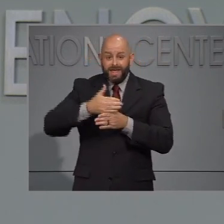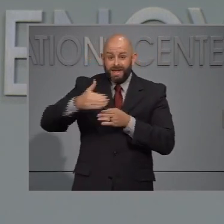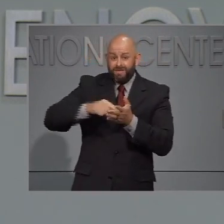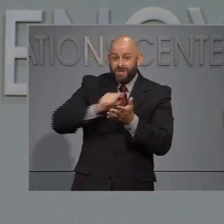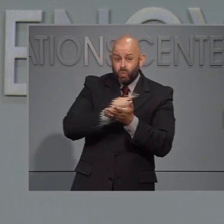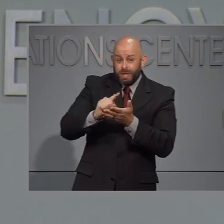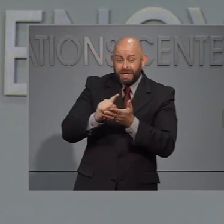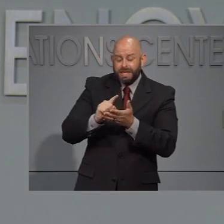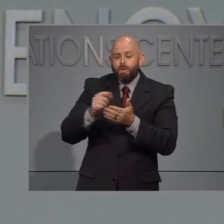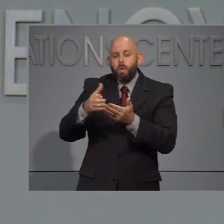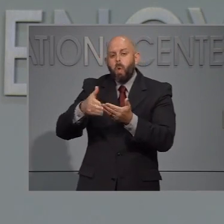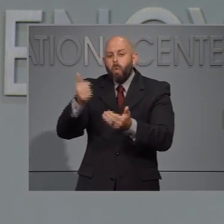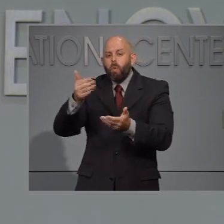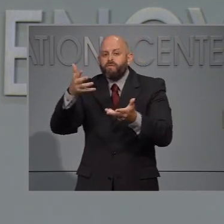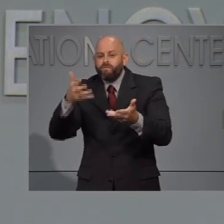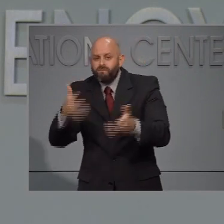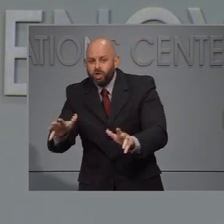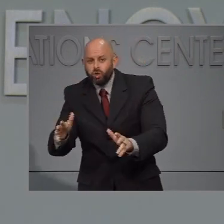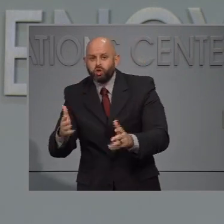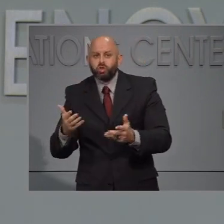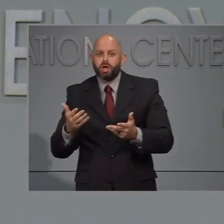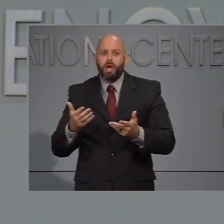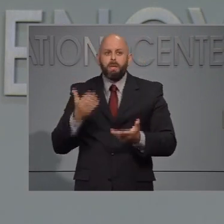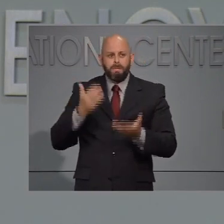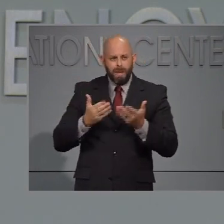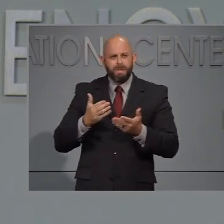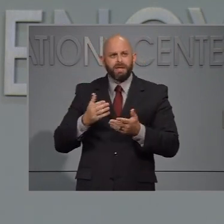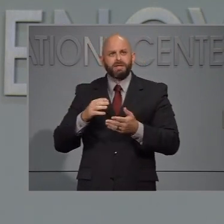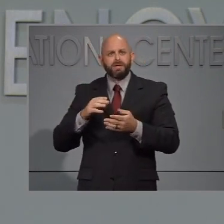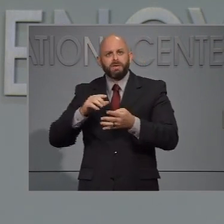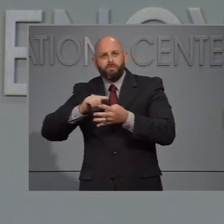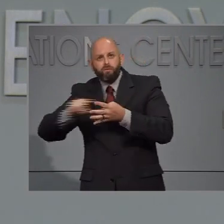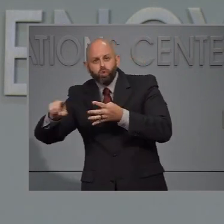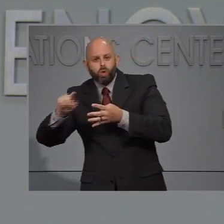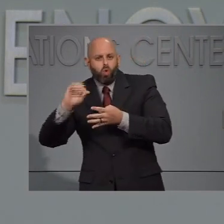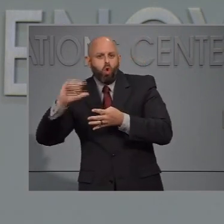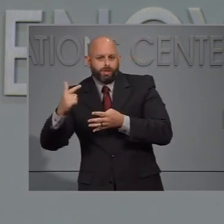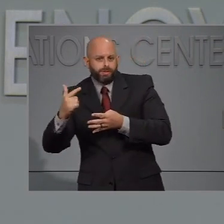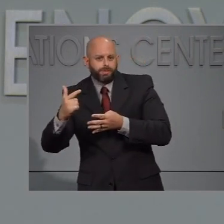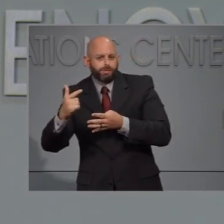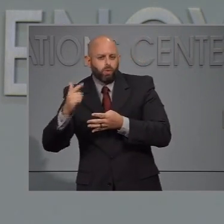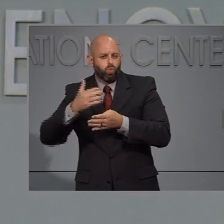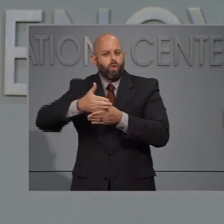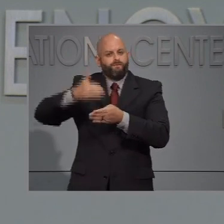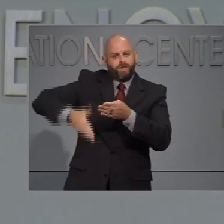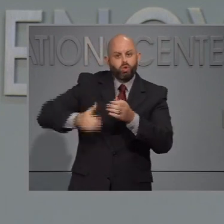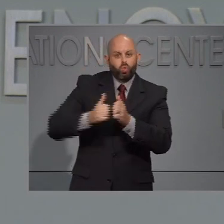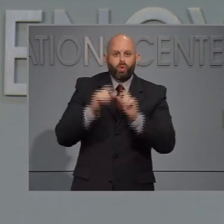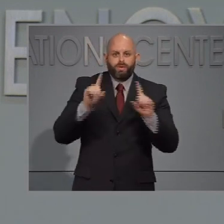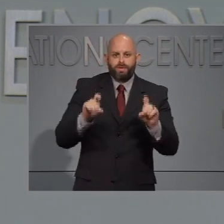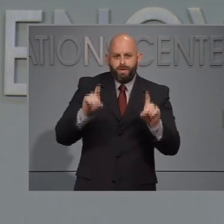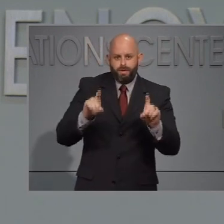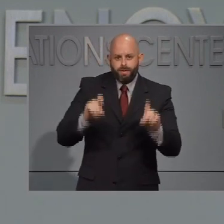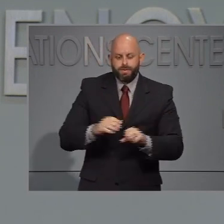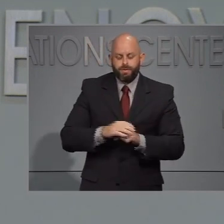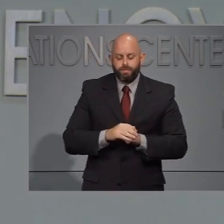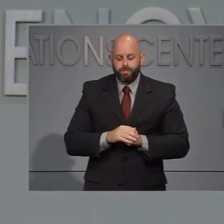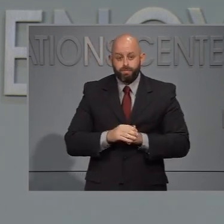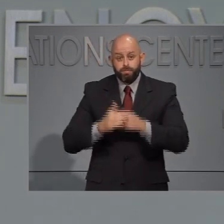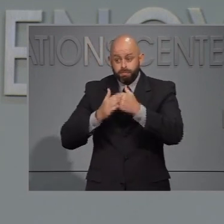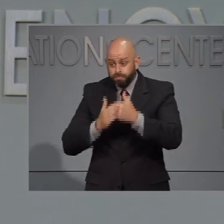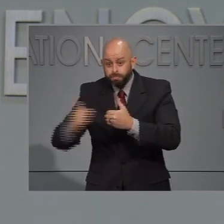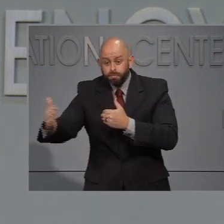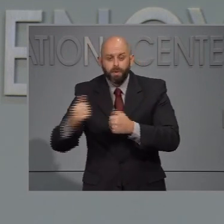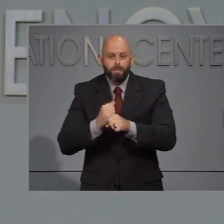nearly complete, maybe into the first of next week before that testing is complete. And then from there, we want to make sure that we have